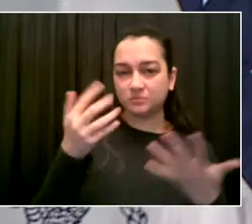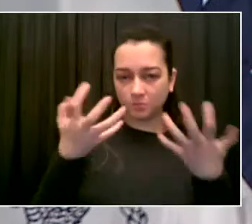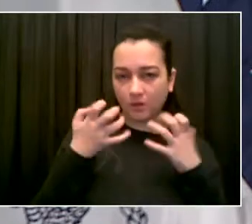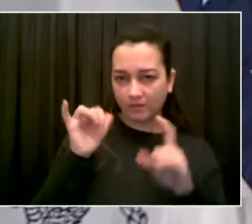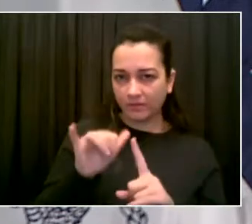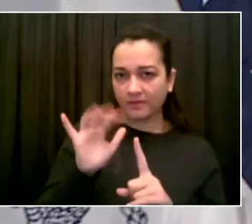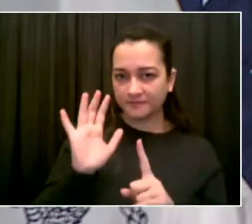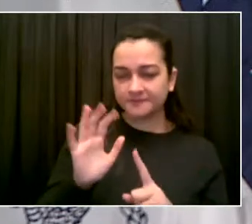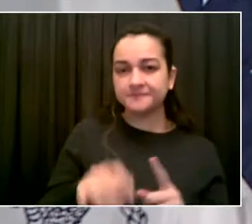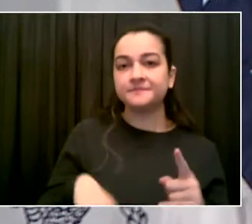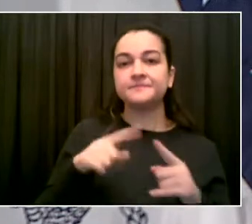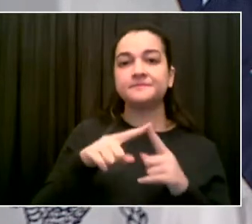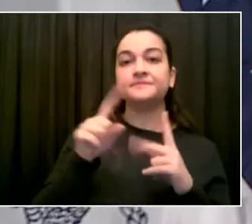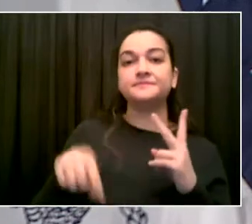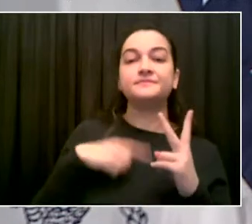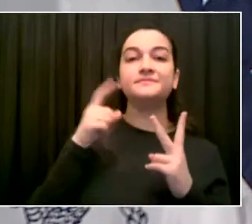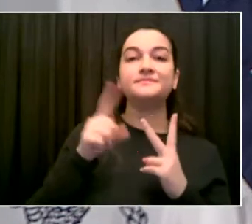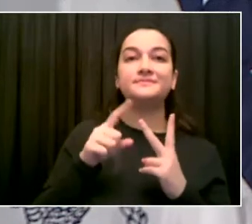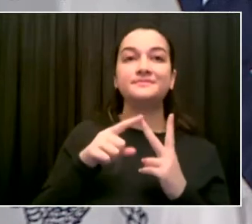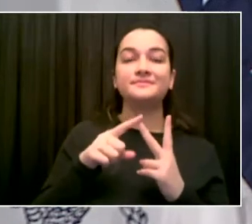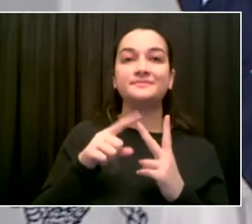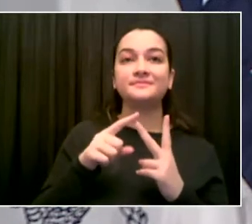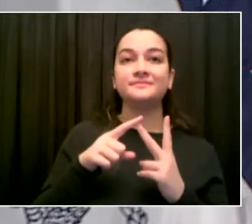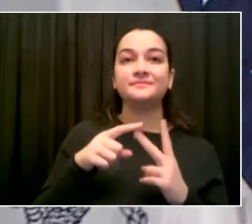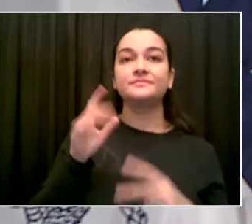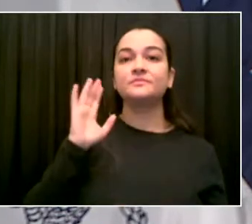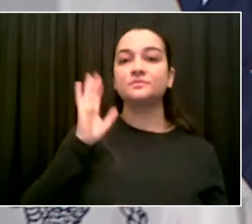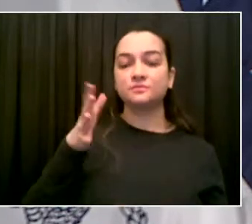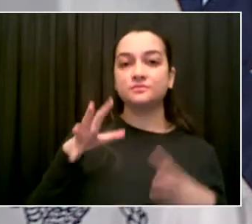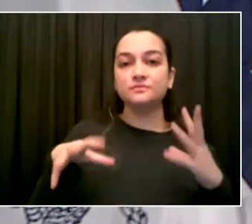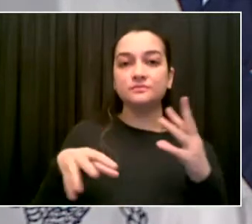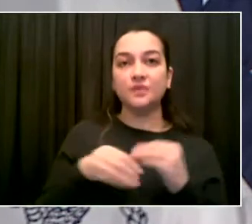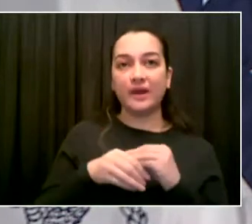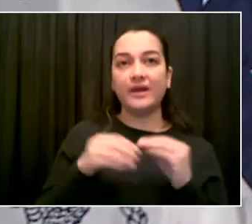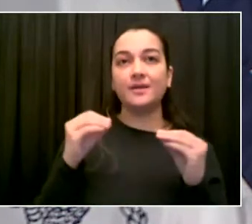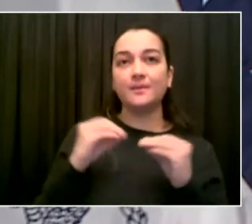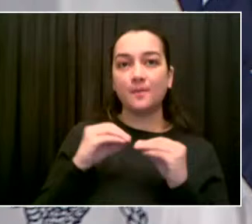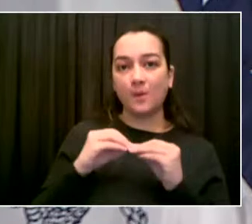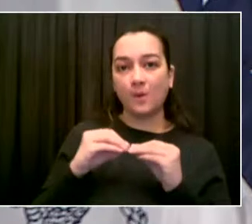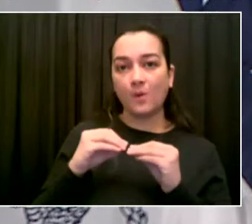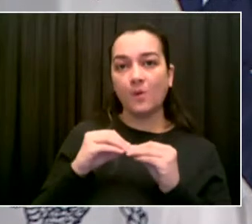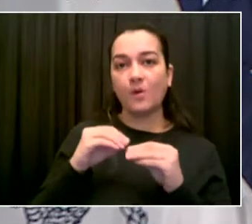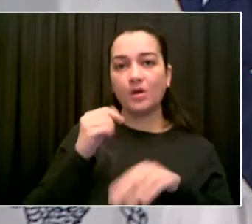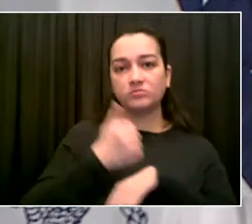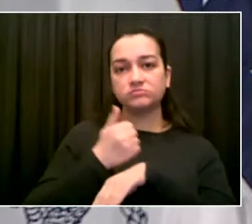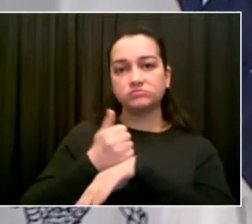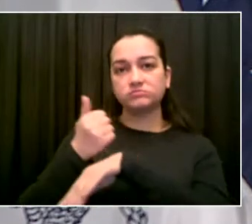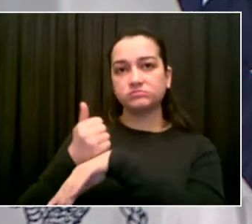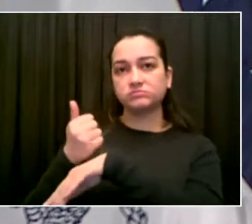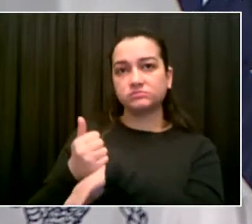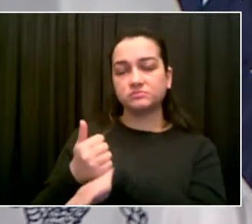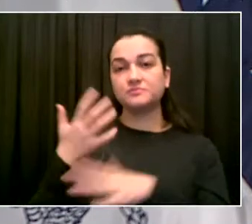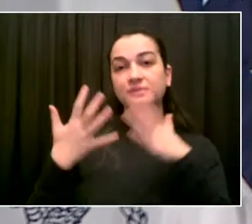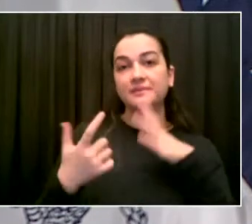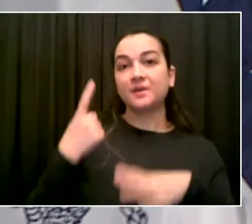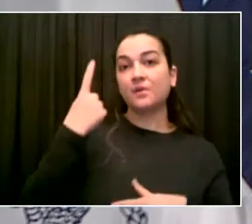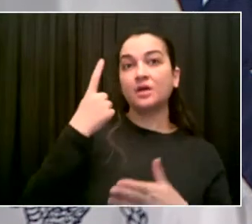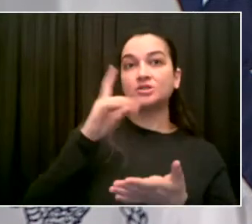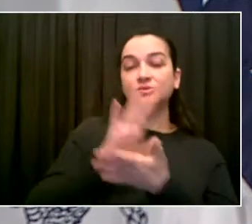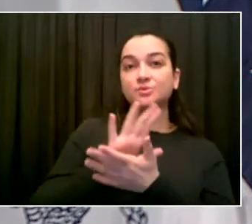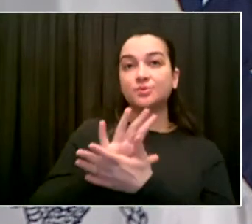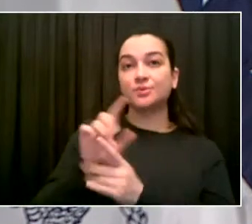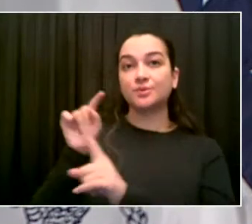continue to add 5 day a week capacity all the time because there's constant efforts by principals and